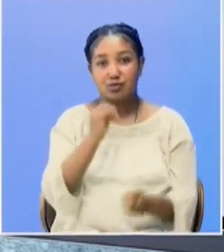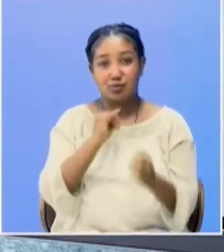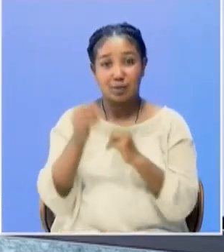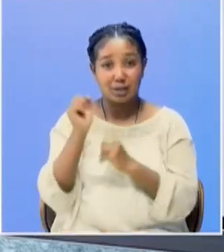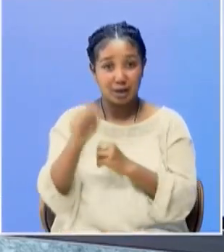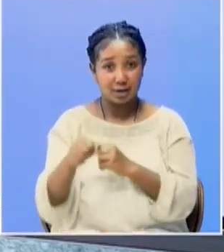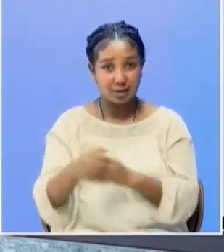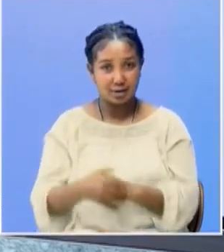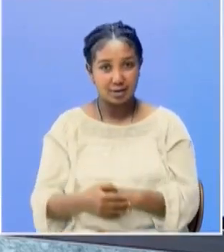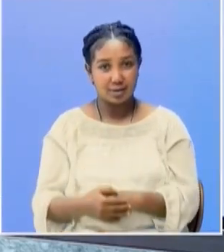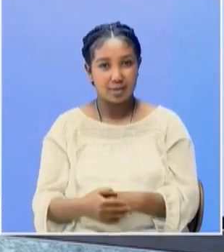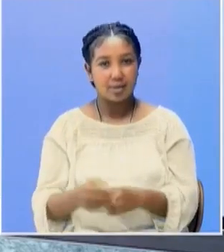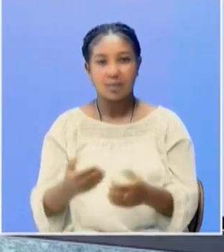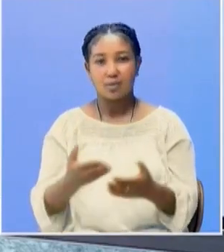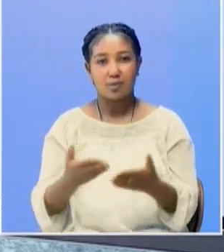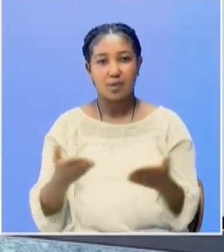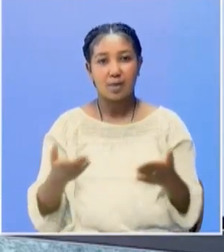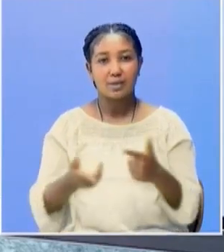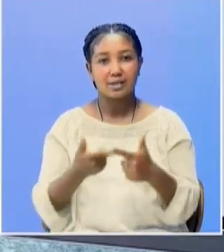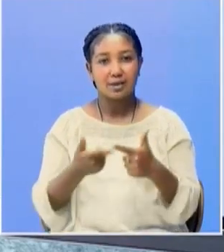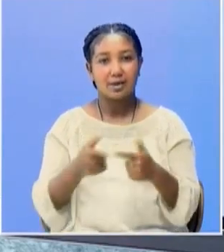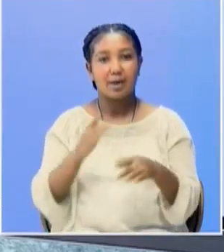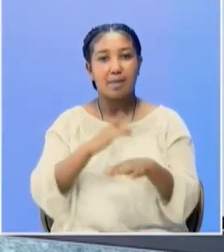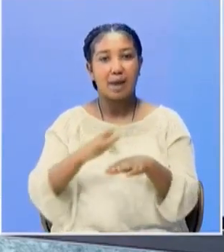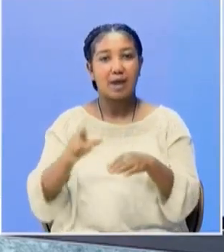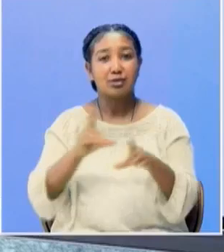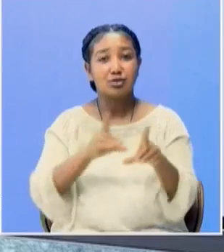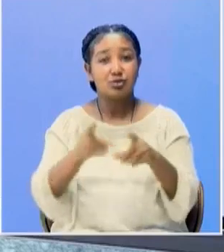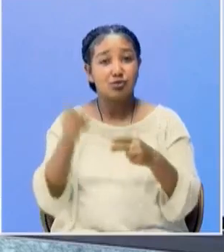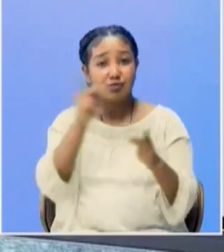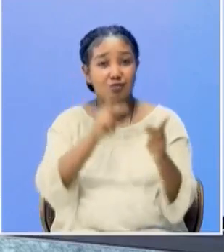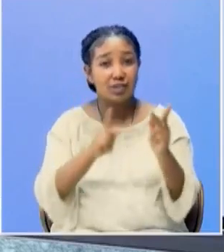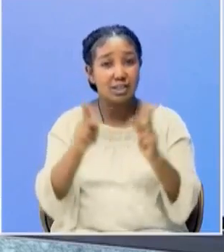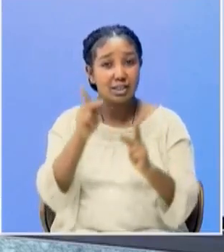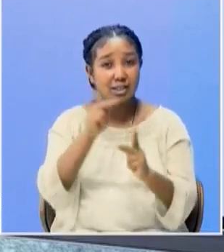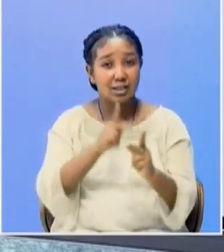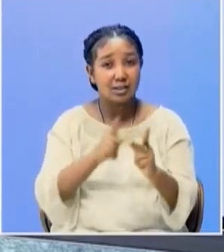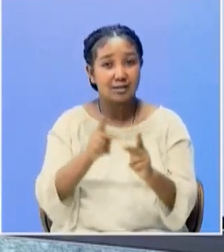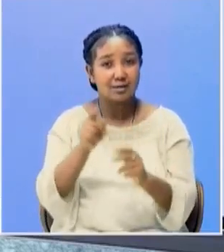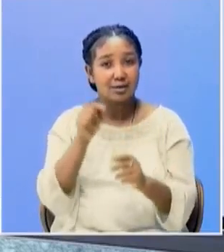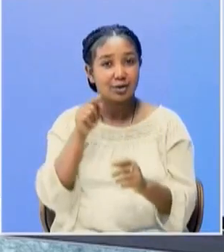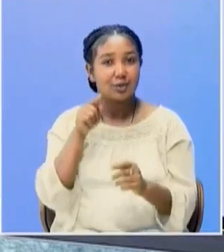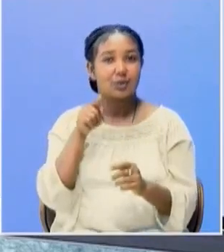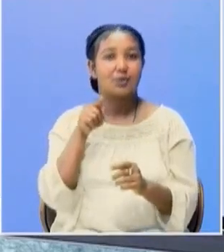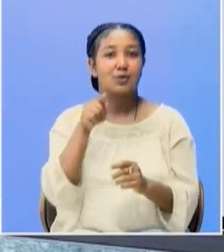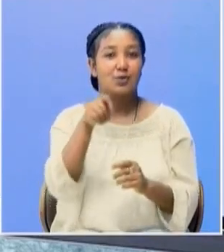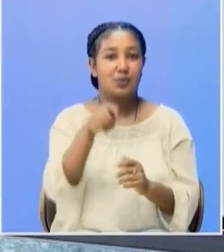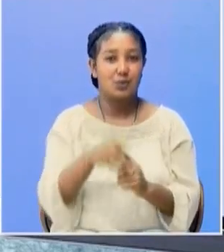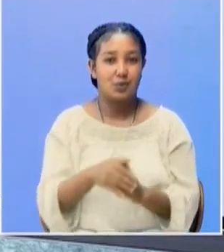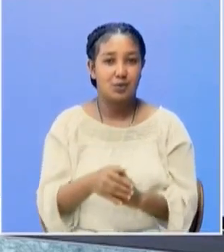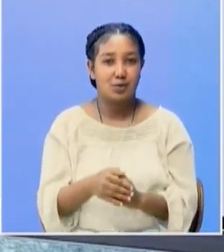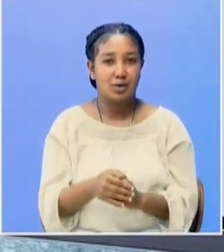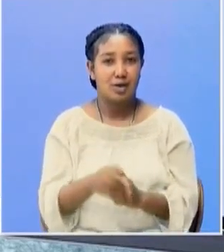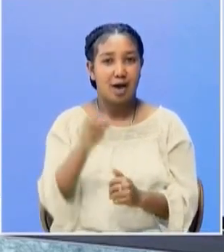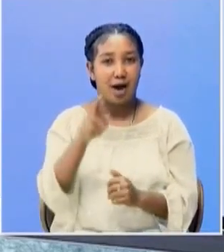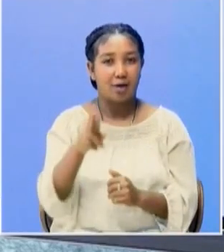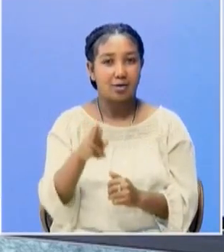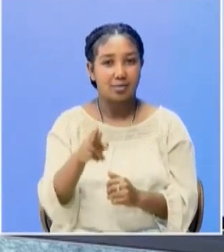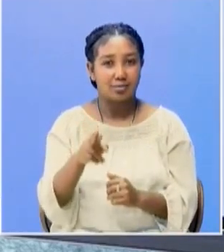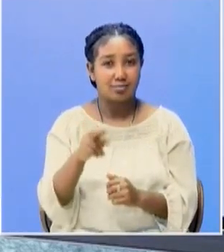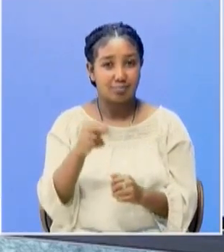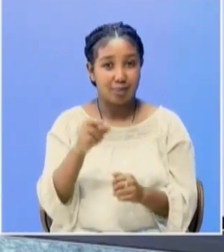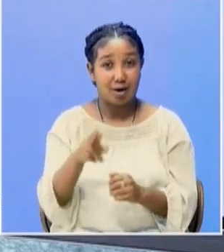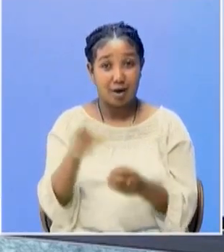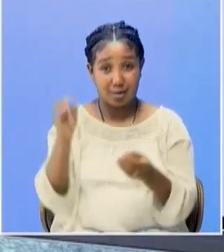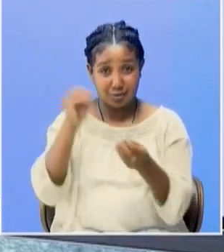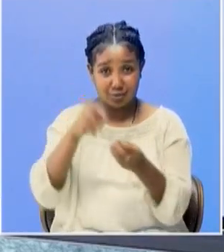information, okay? What about the second? Blank, did you visit your, here, I should be here. I hope you